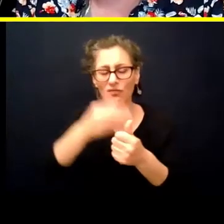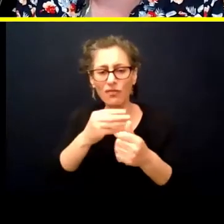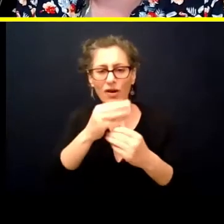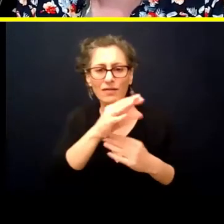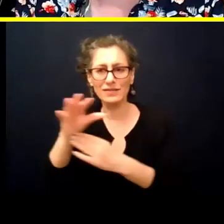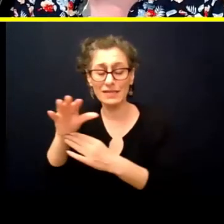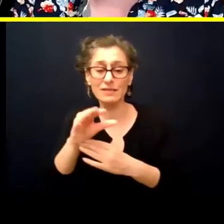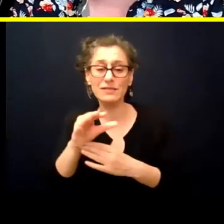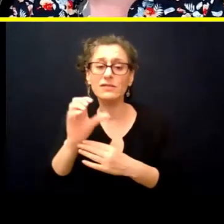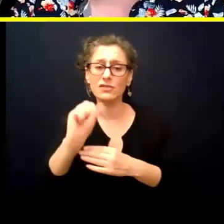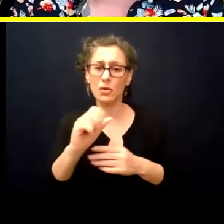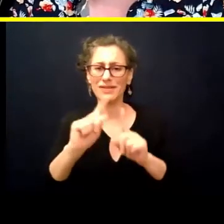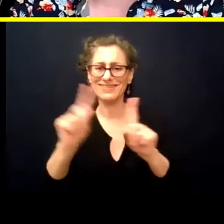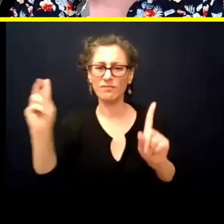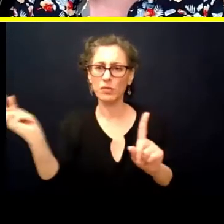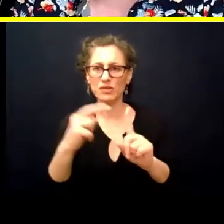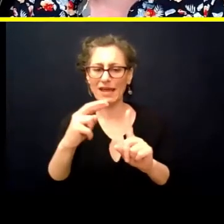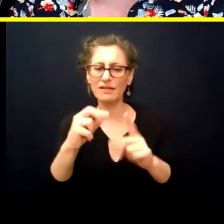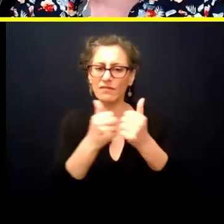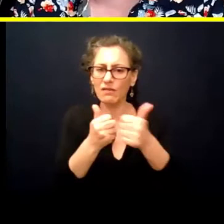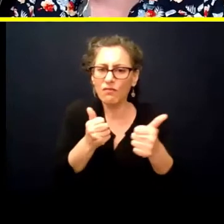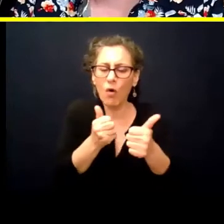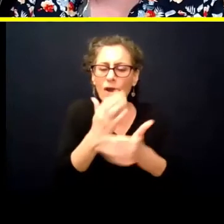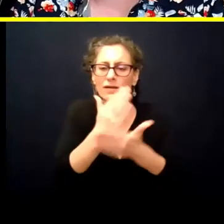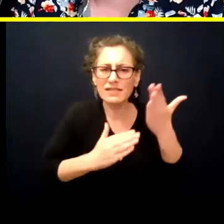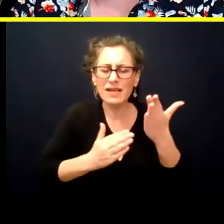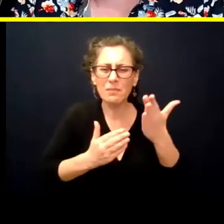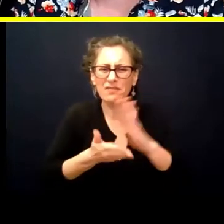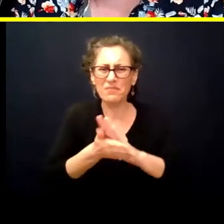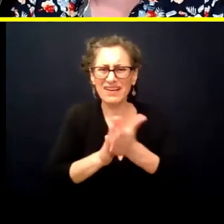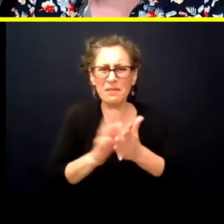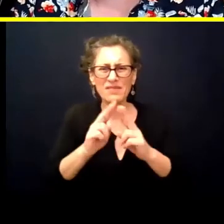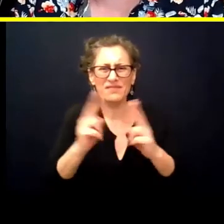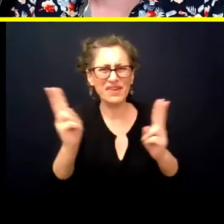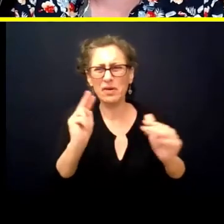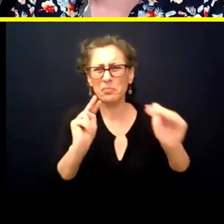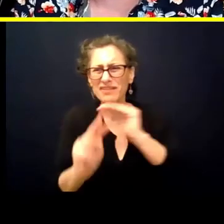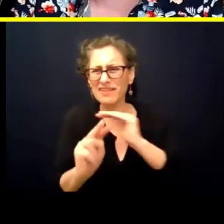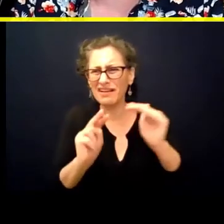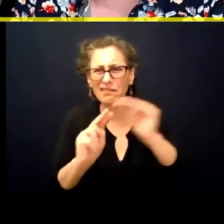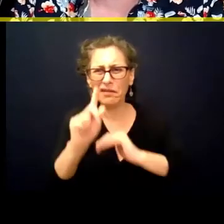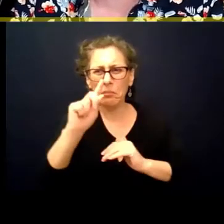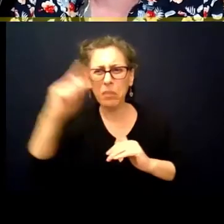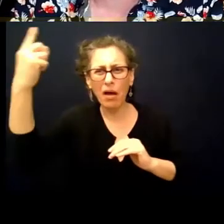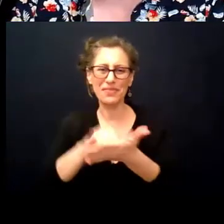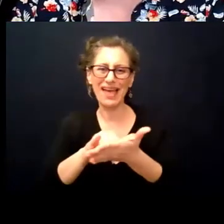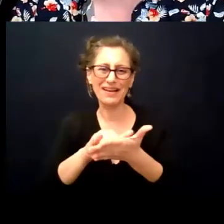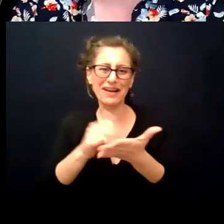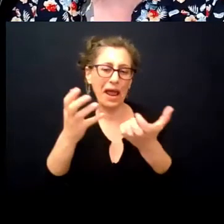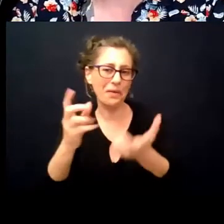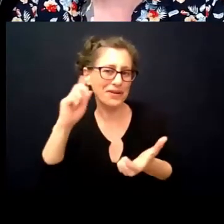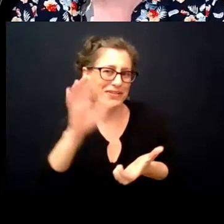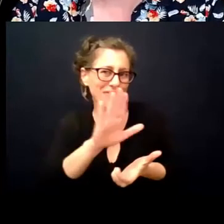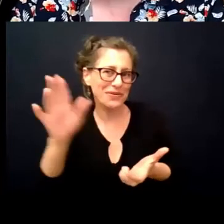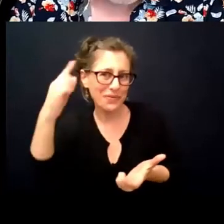a different angle and hopefully avoid those things that have become, frankly, very predictable. And Michael.